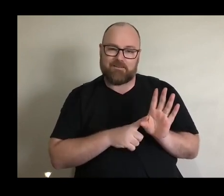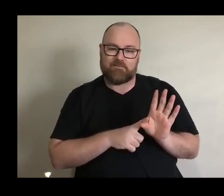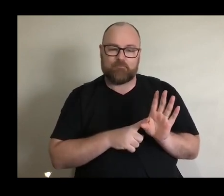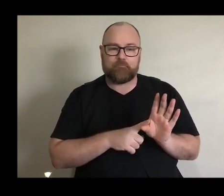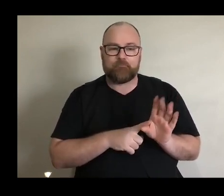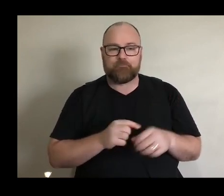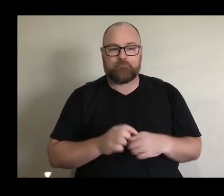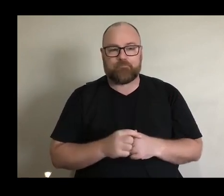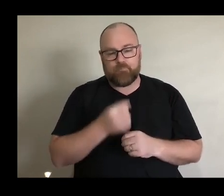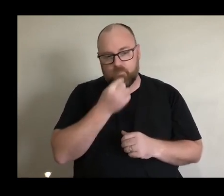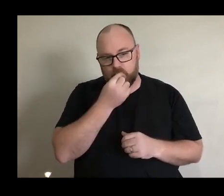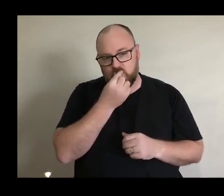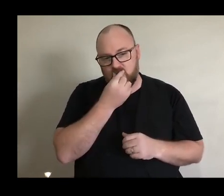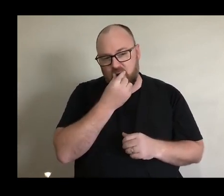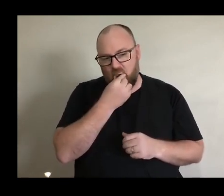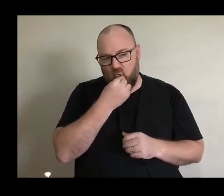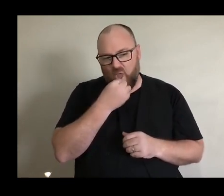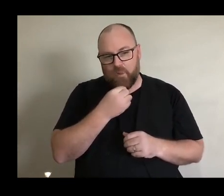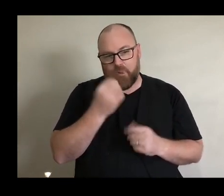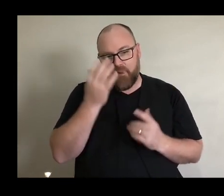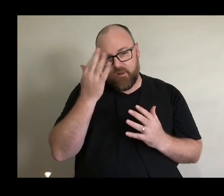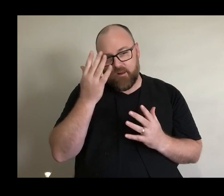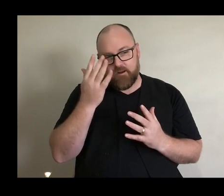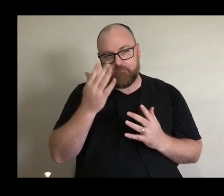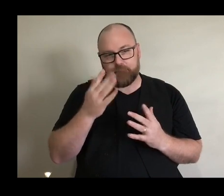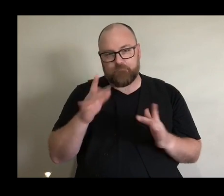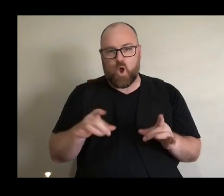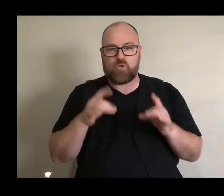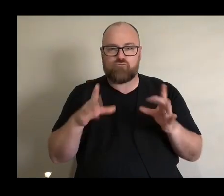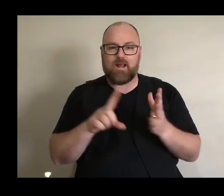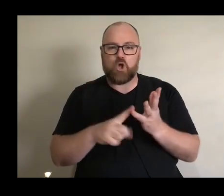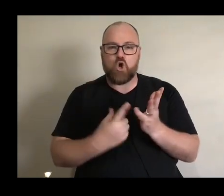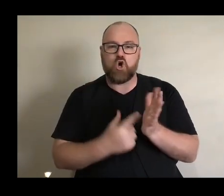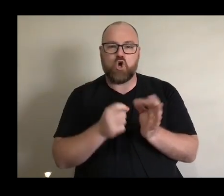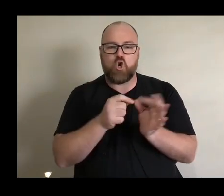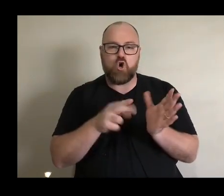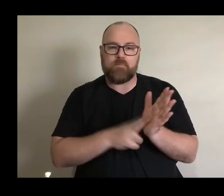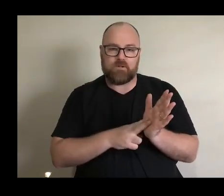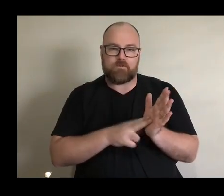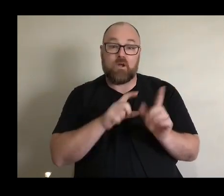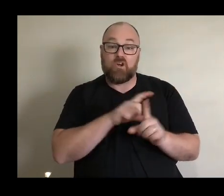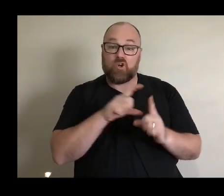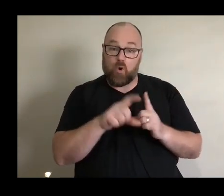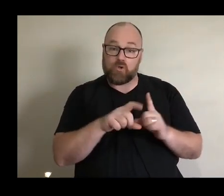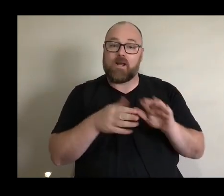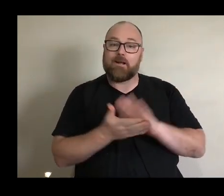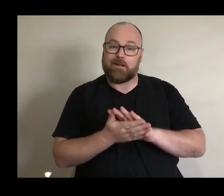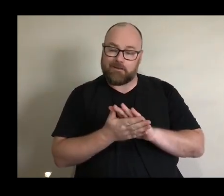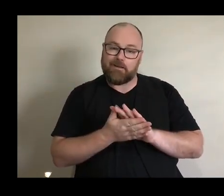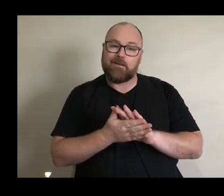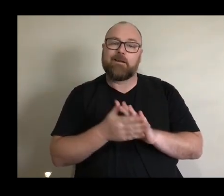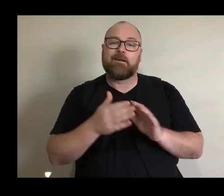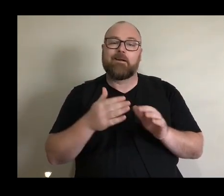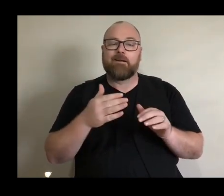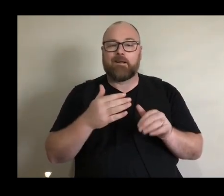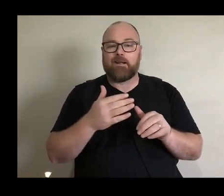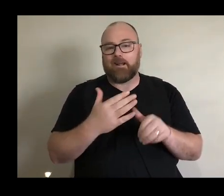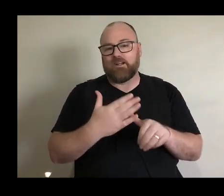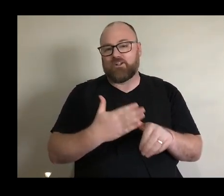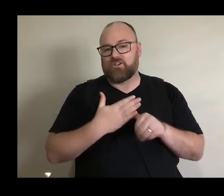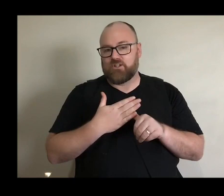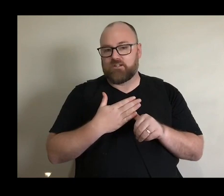country, and thinking about the Australia's urban culture and the Indigenous histories in face of ongoing